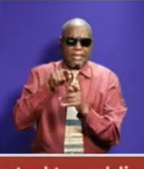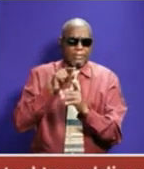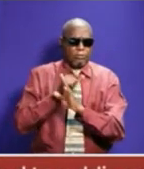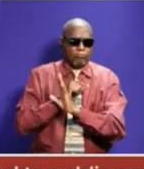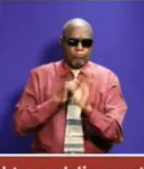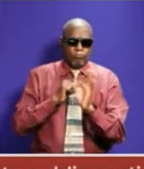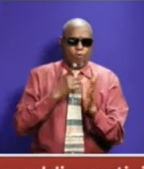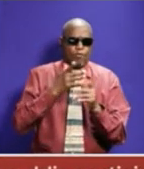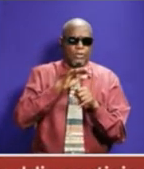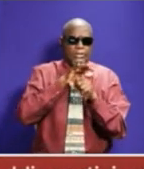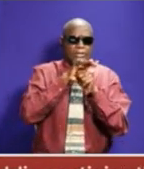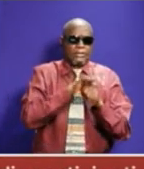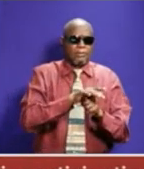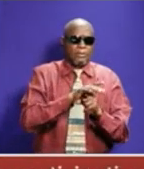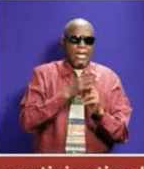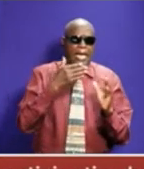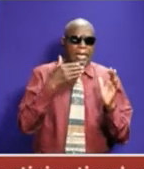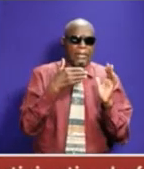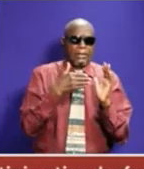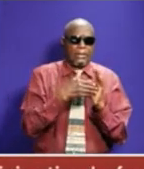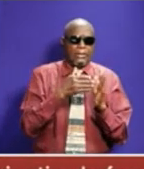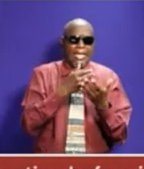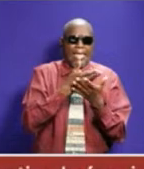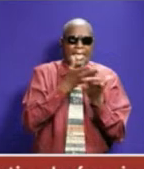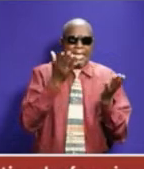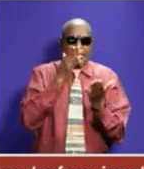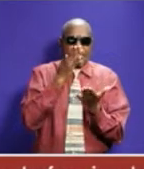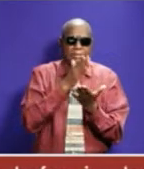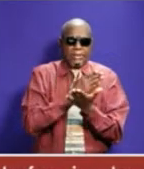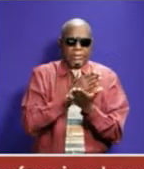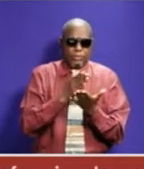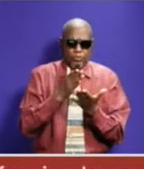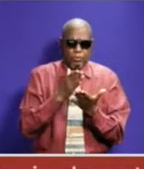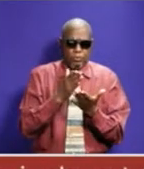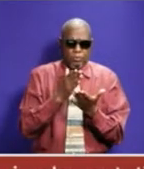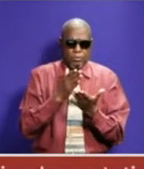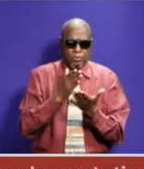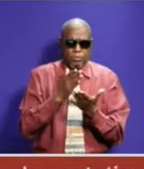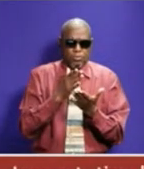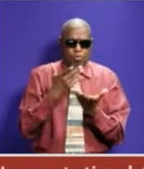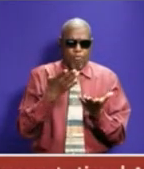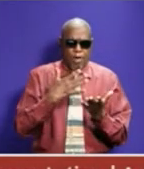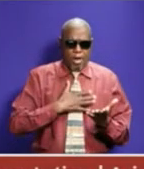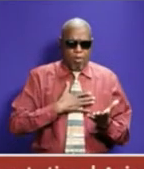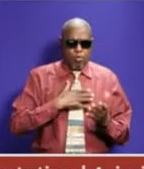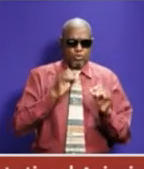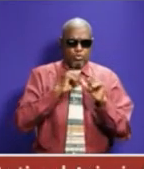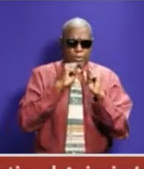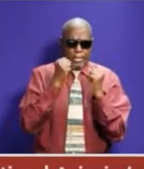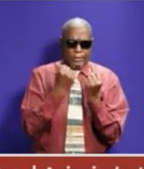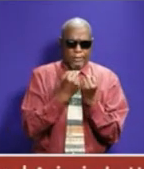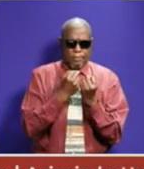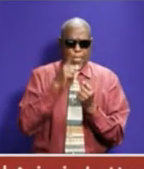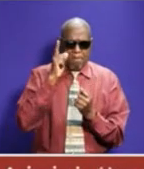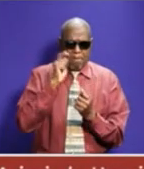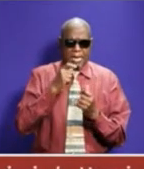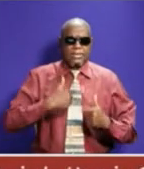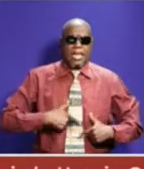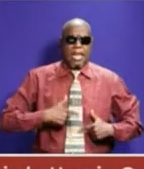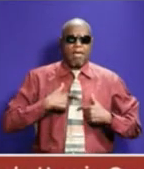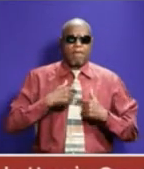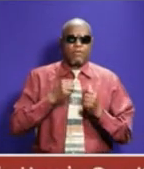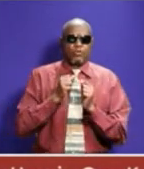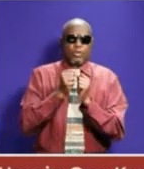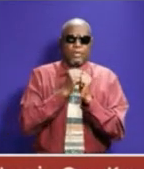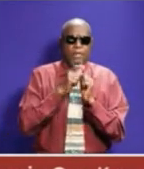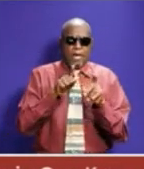for discriminating against any section of our society. We must live together as